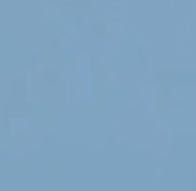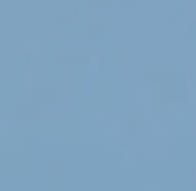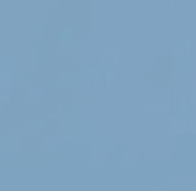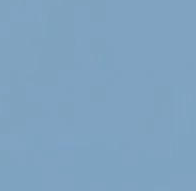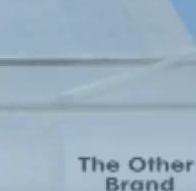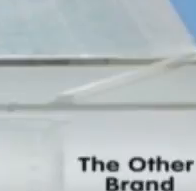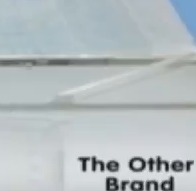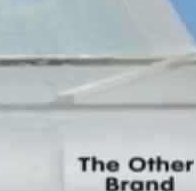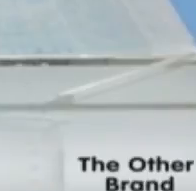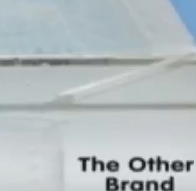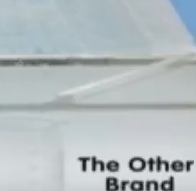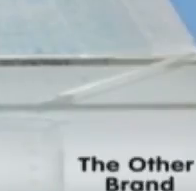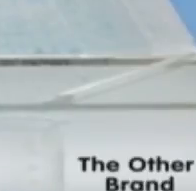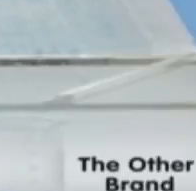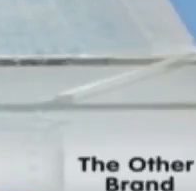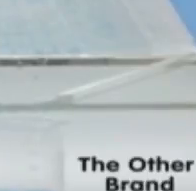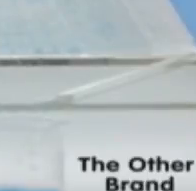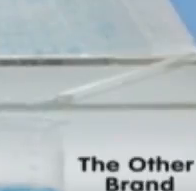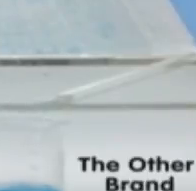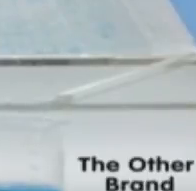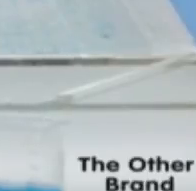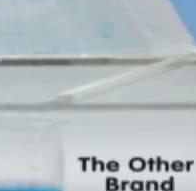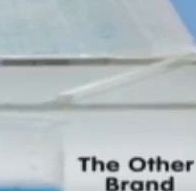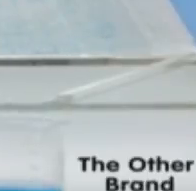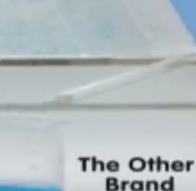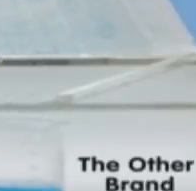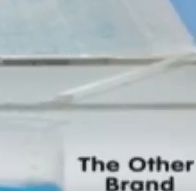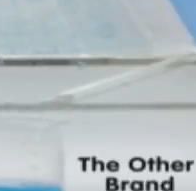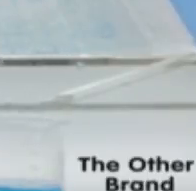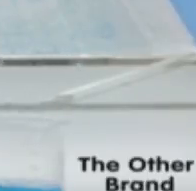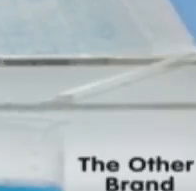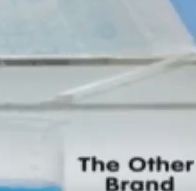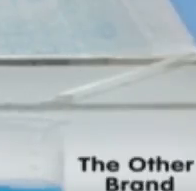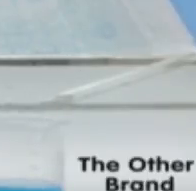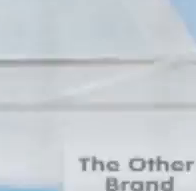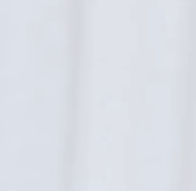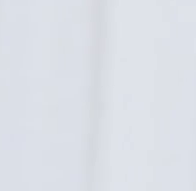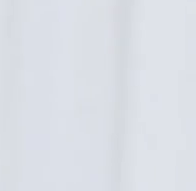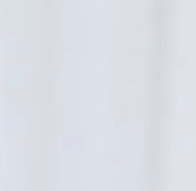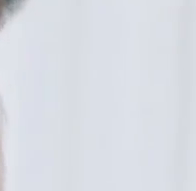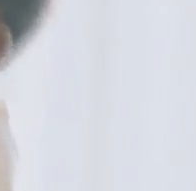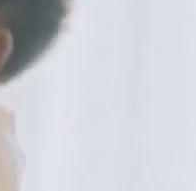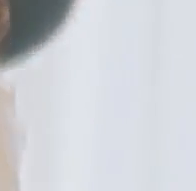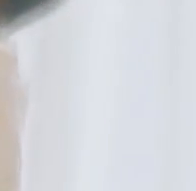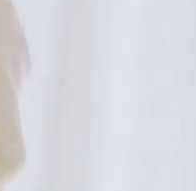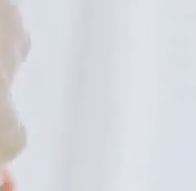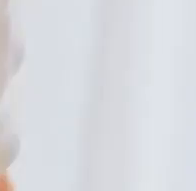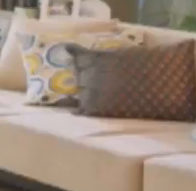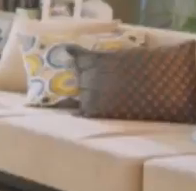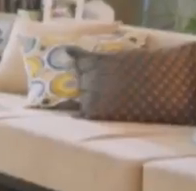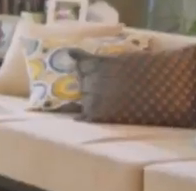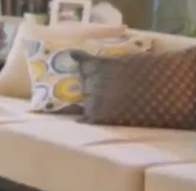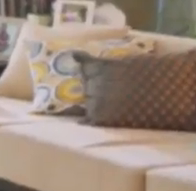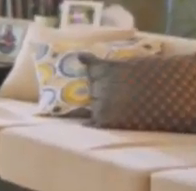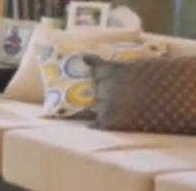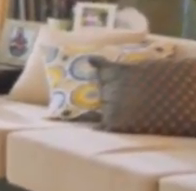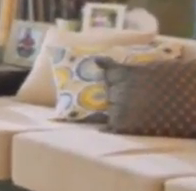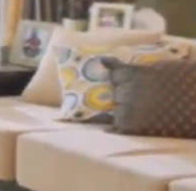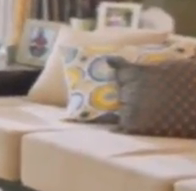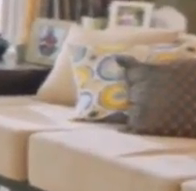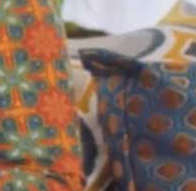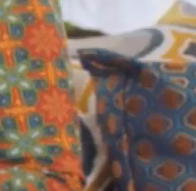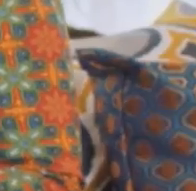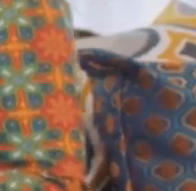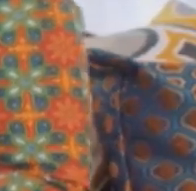ultra-absorbent particles, can keep more liquid than the other diaper brand, so you can use it comfortably all day long. All babies deserve